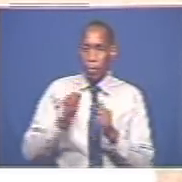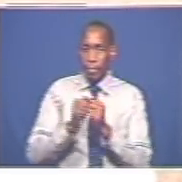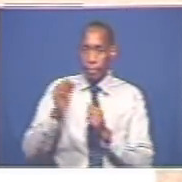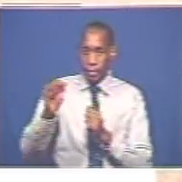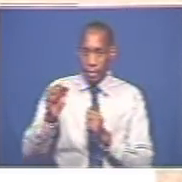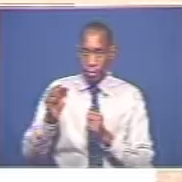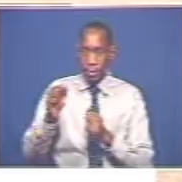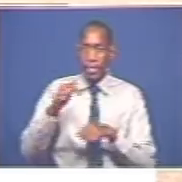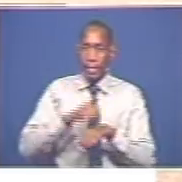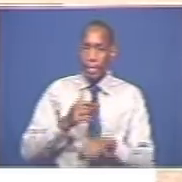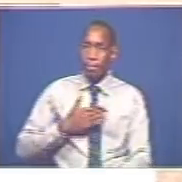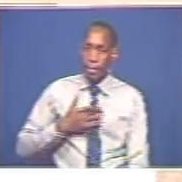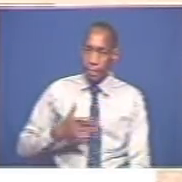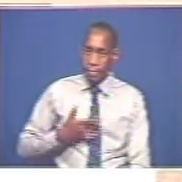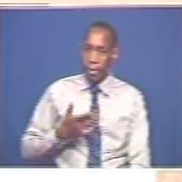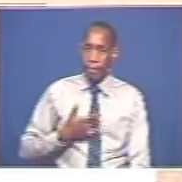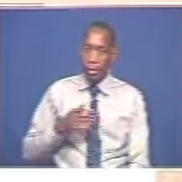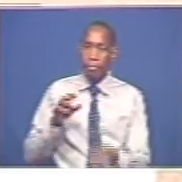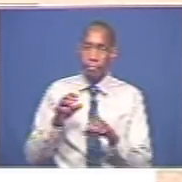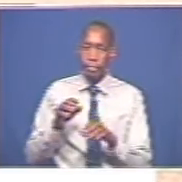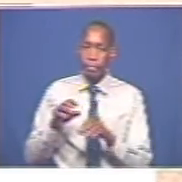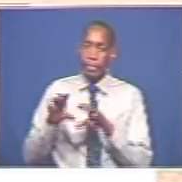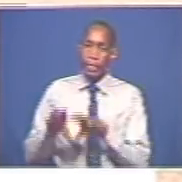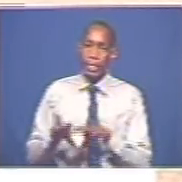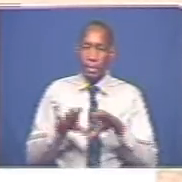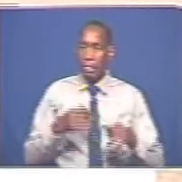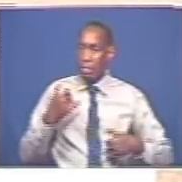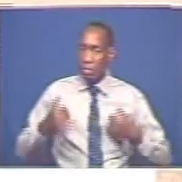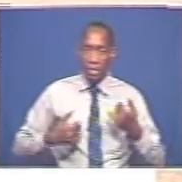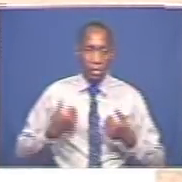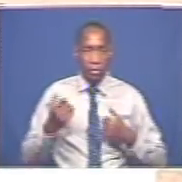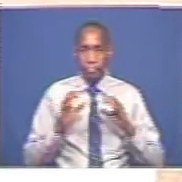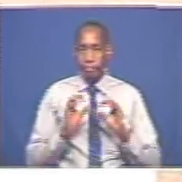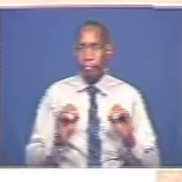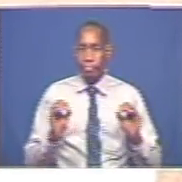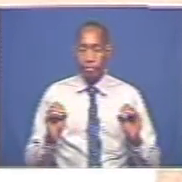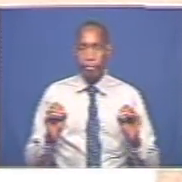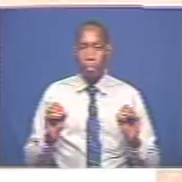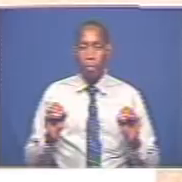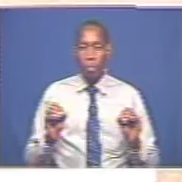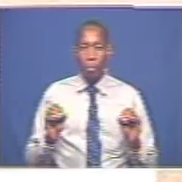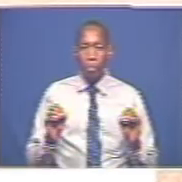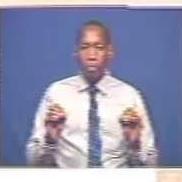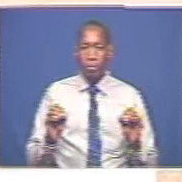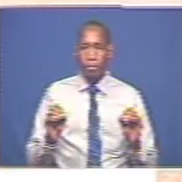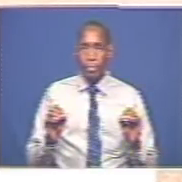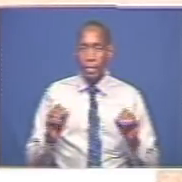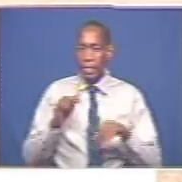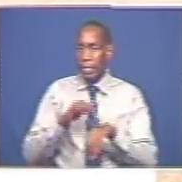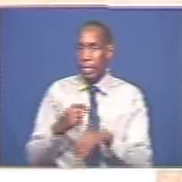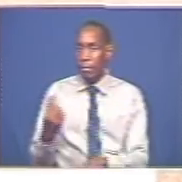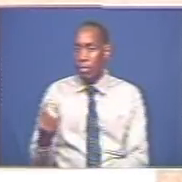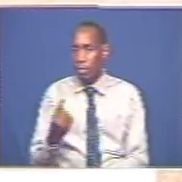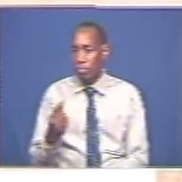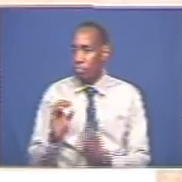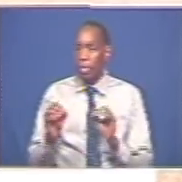2015. That's when I felt I am struggling. I'm no longer enjoying this. It's no longer a moment of solitude, this is a